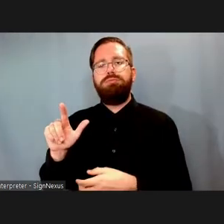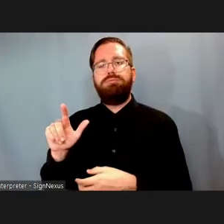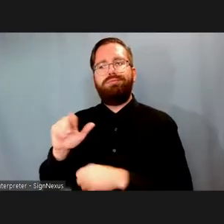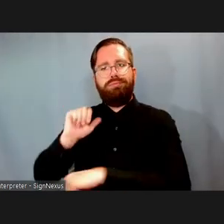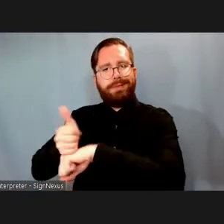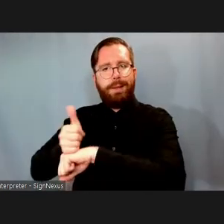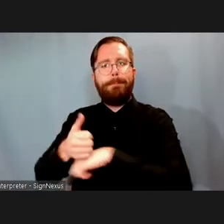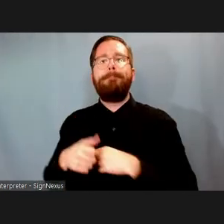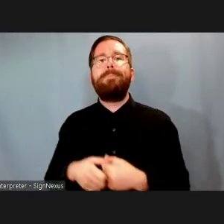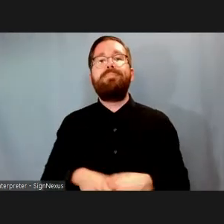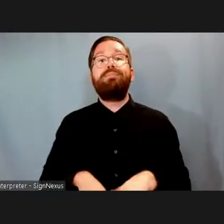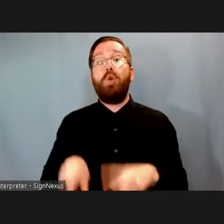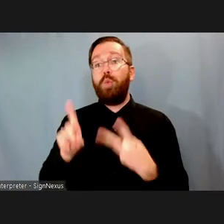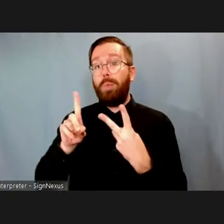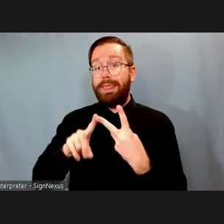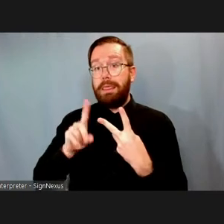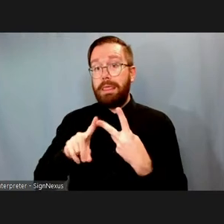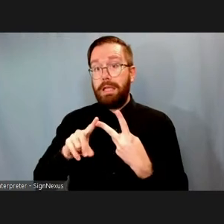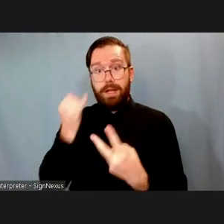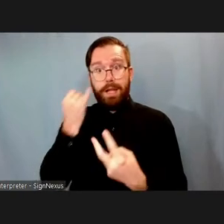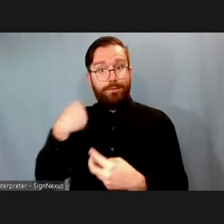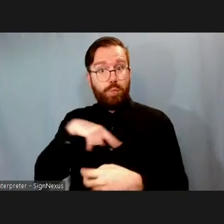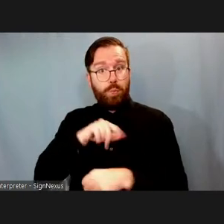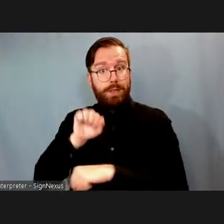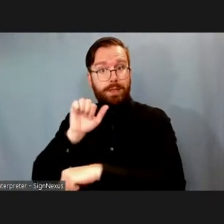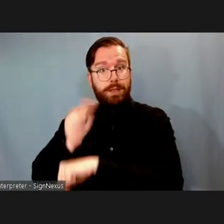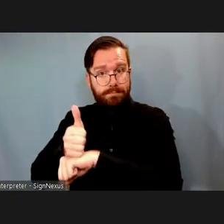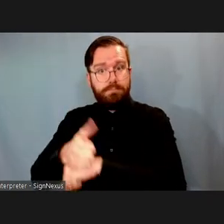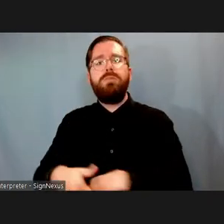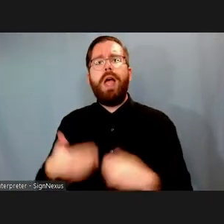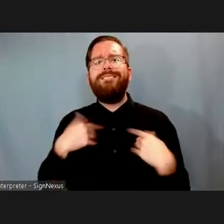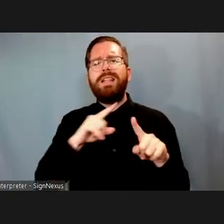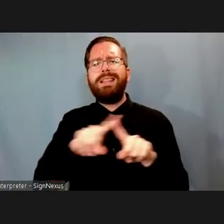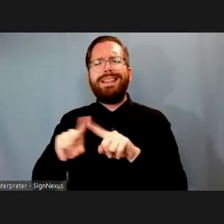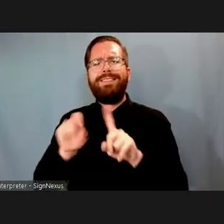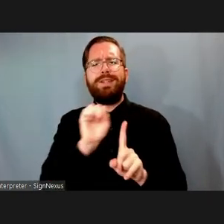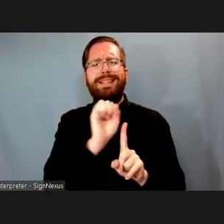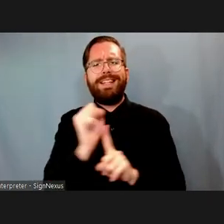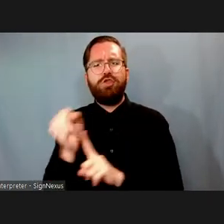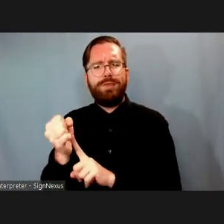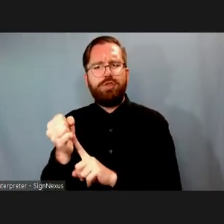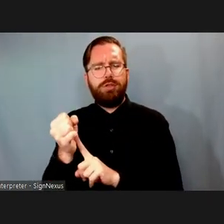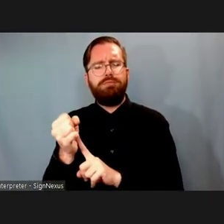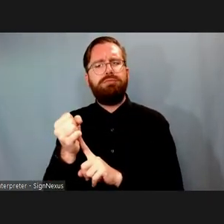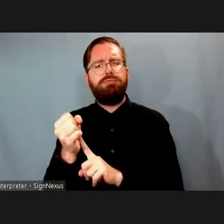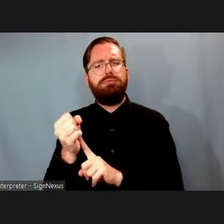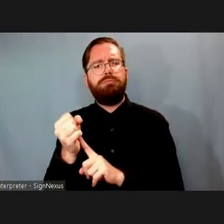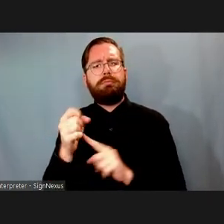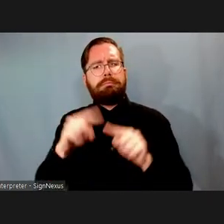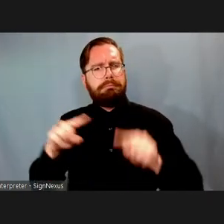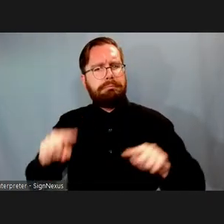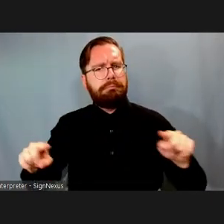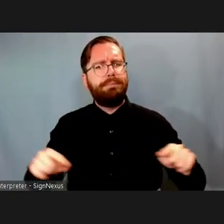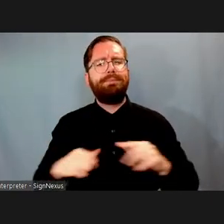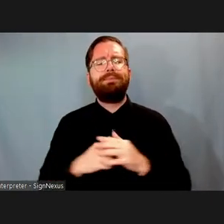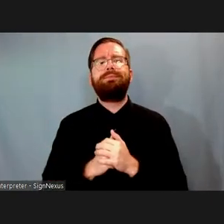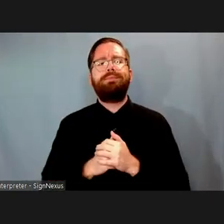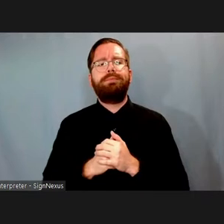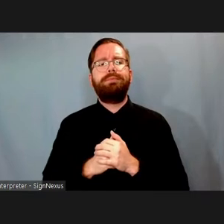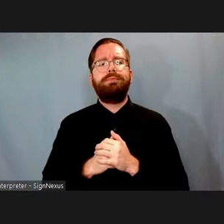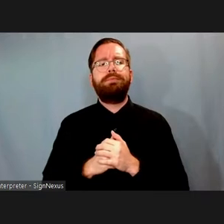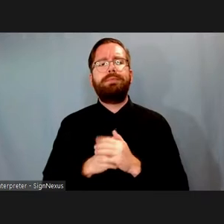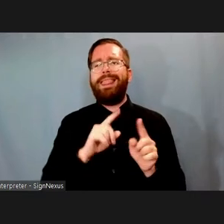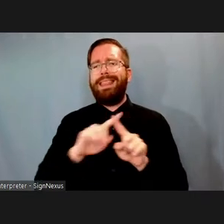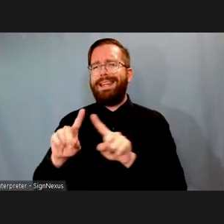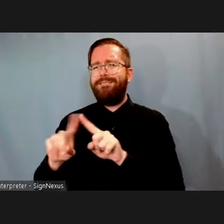district tolling alternative there are a number of tolling scenarios that vary in several ways modeling these different scenarios